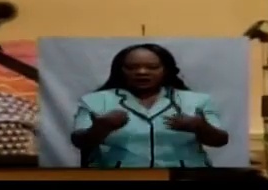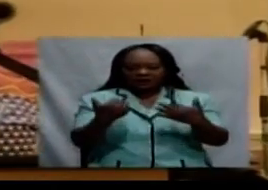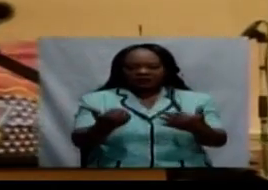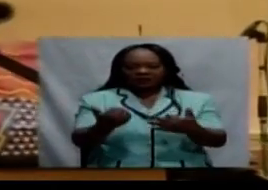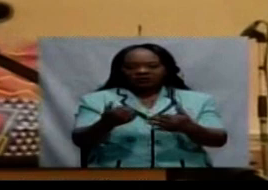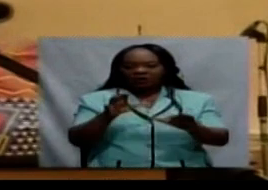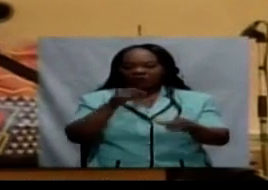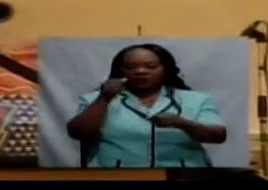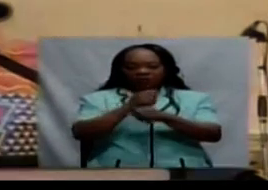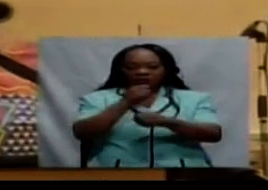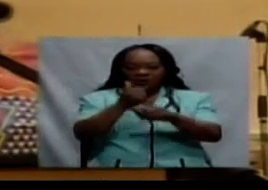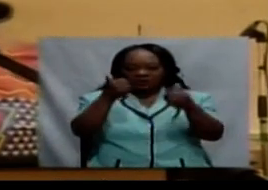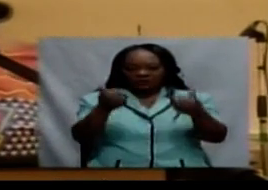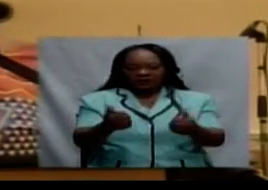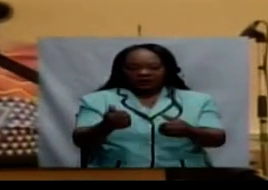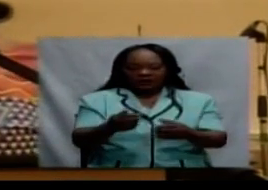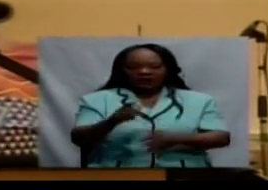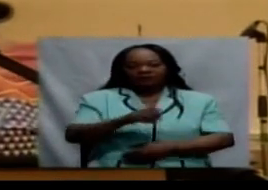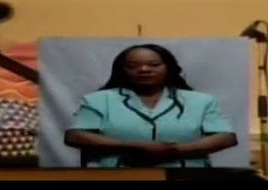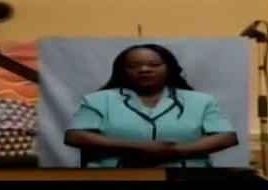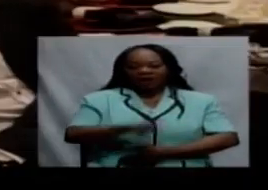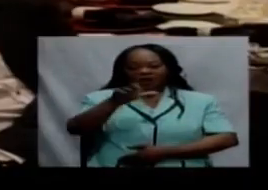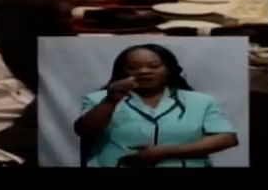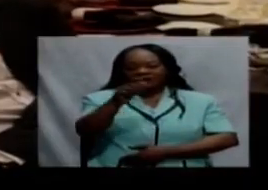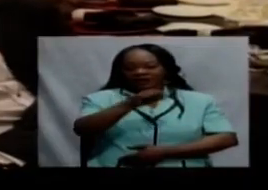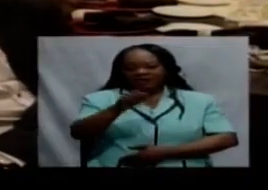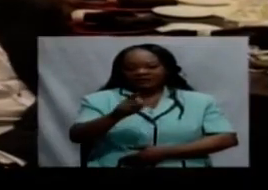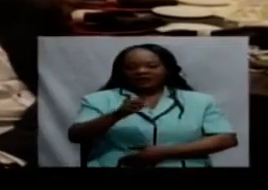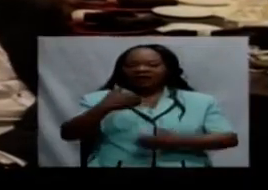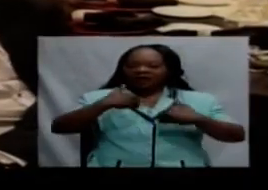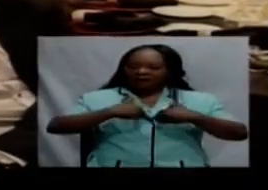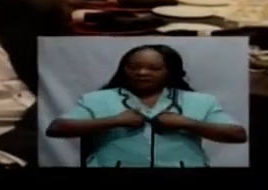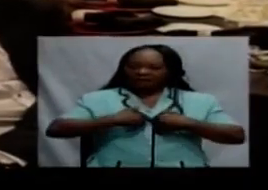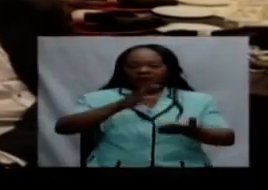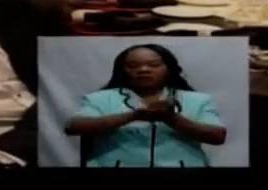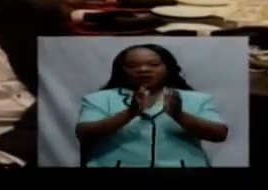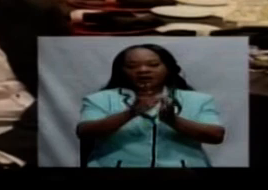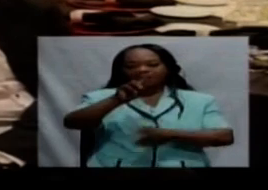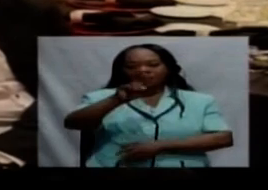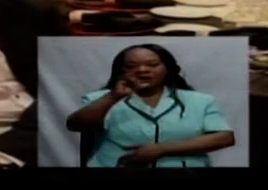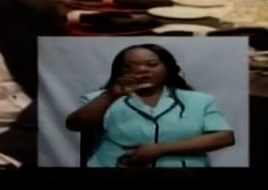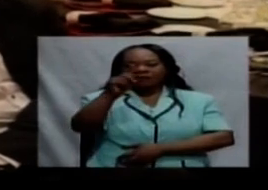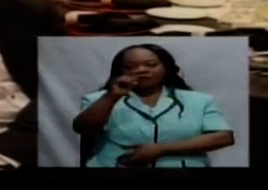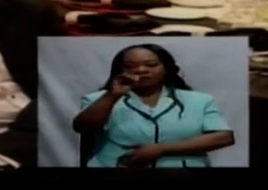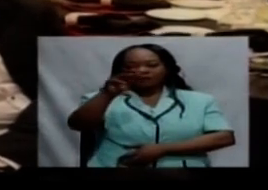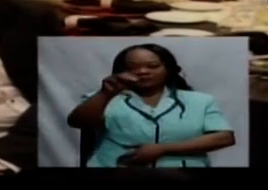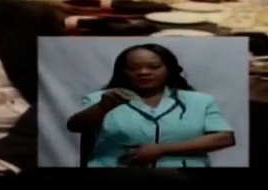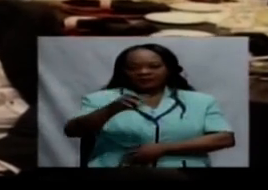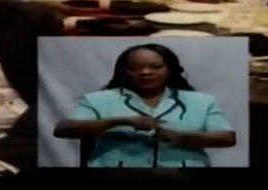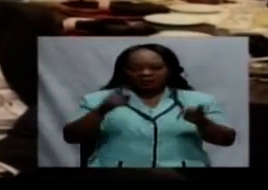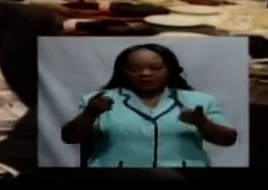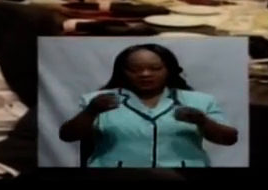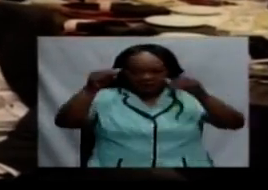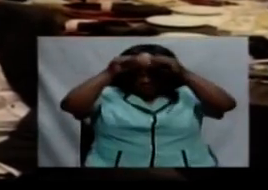and LAS has been a victim of the scourge. Both the Minister of Justice and the LAS President are happy that the